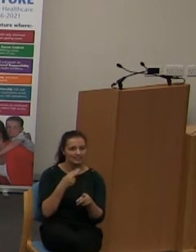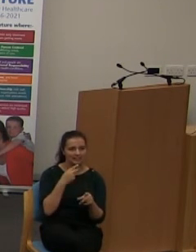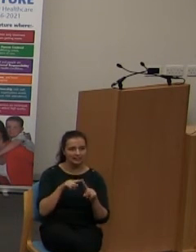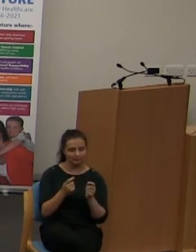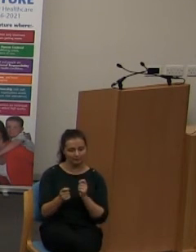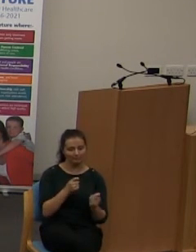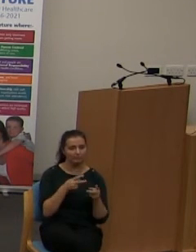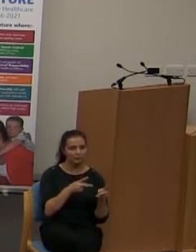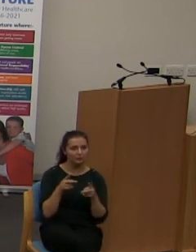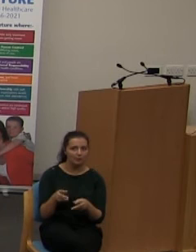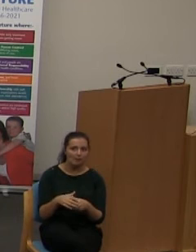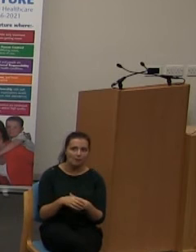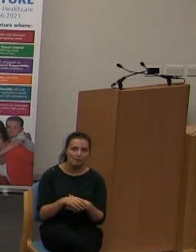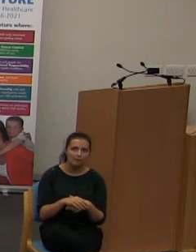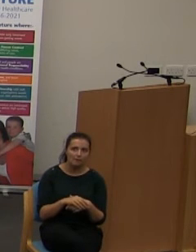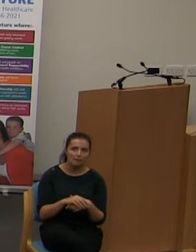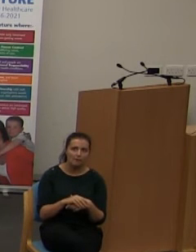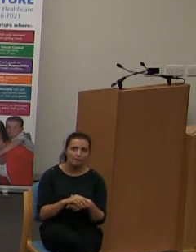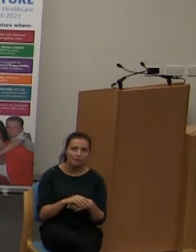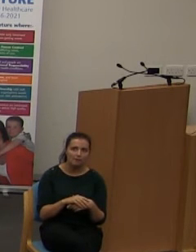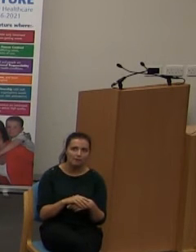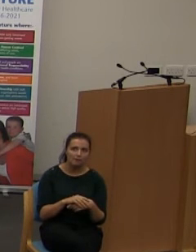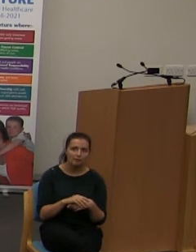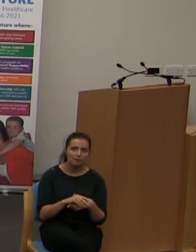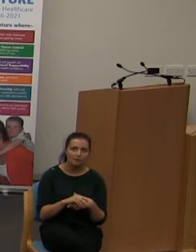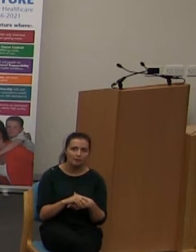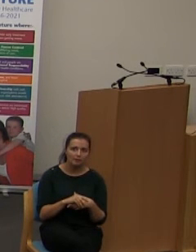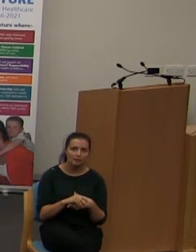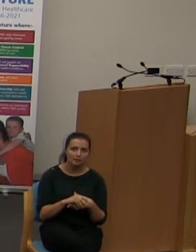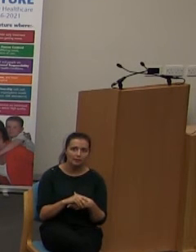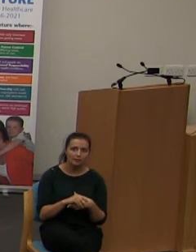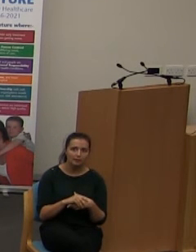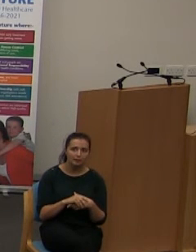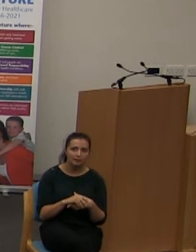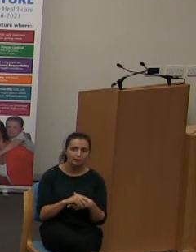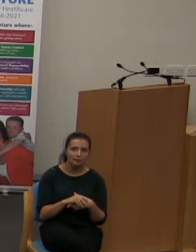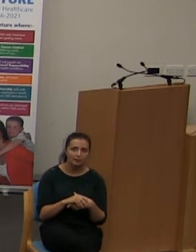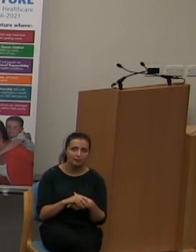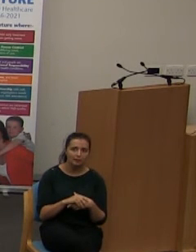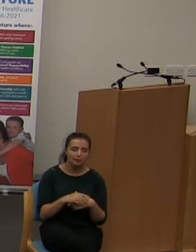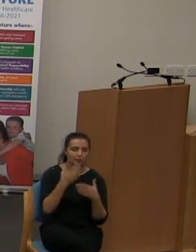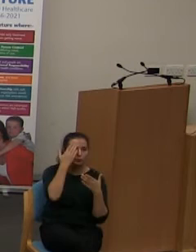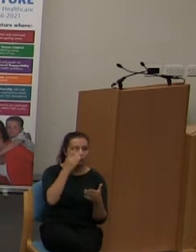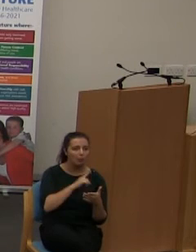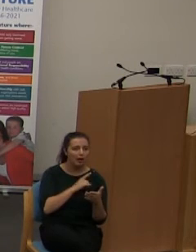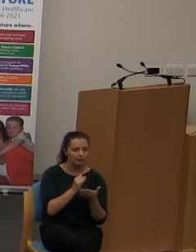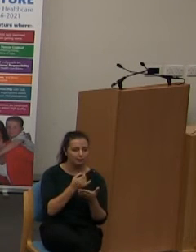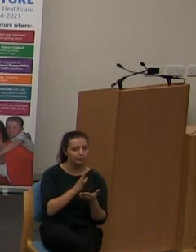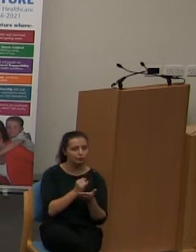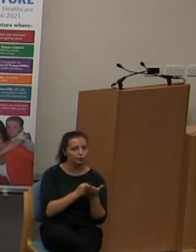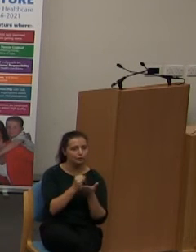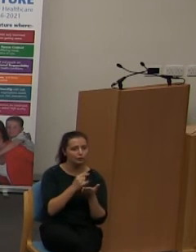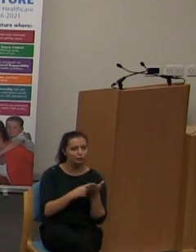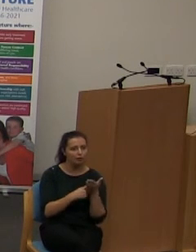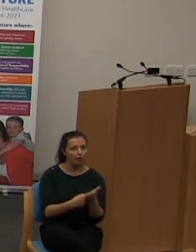going wrong, and we have no idea locally or nationally what the outcome on these rejected referrals are. There are 6,000